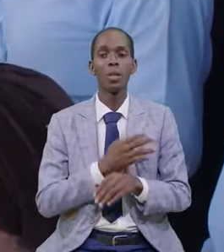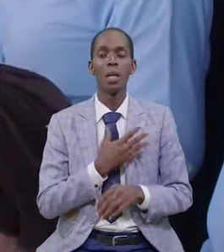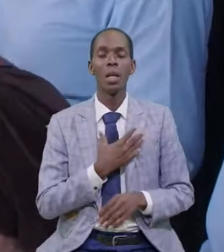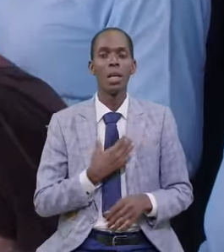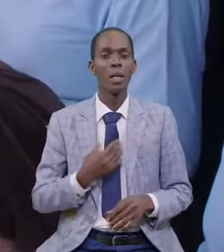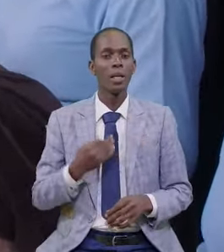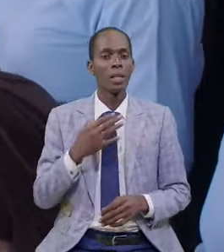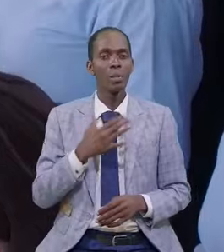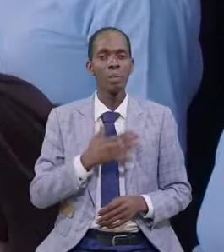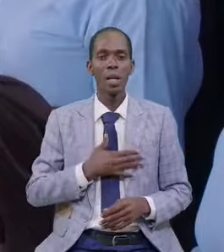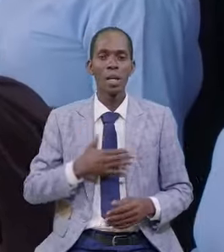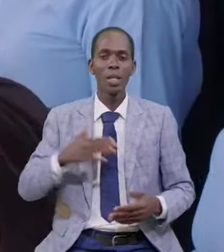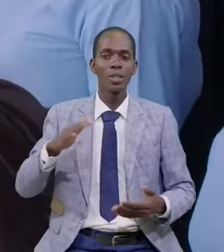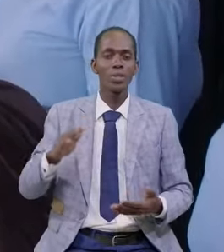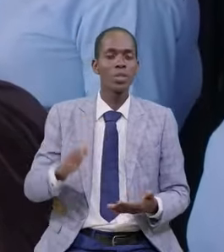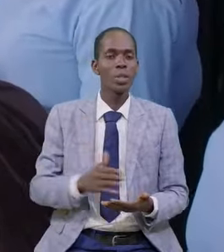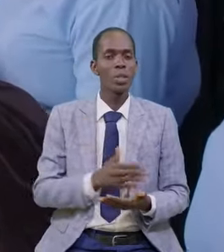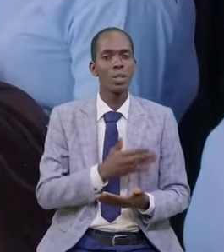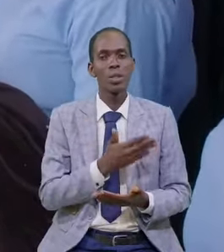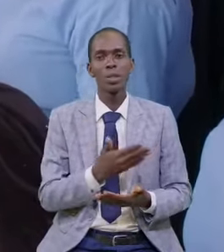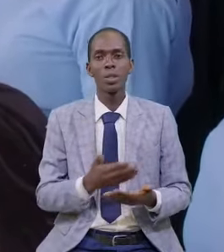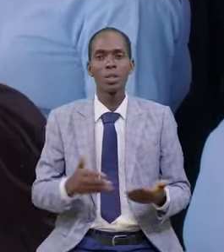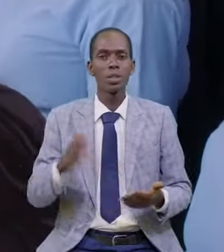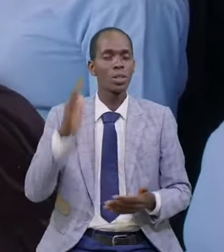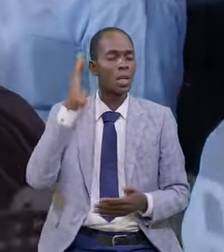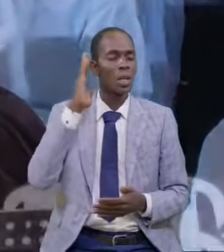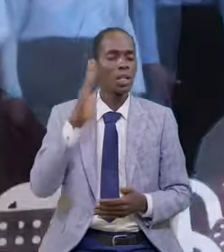my my soul